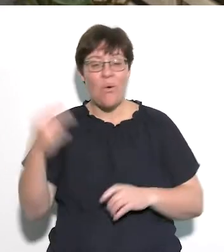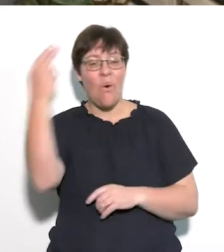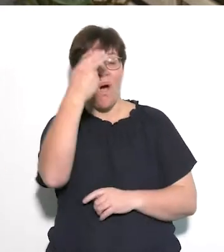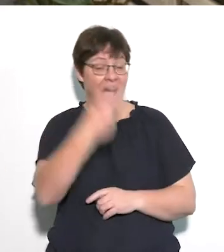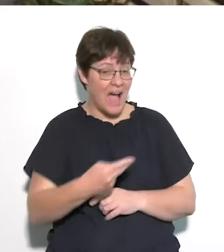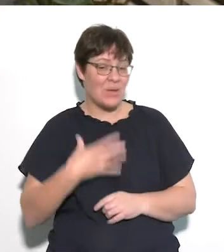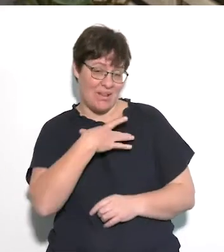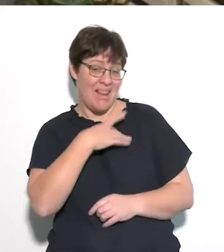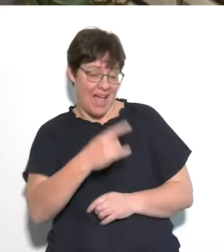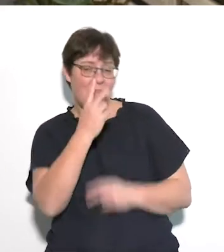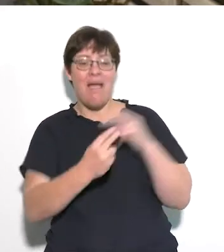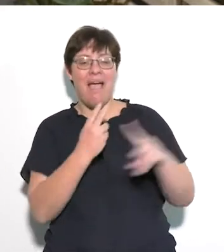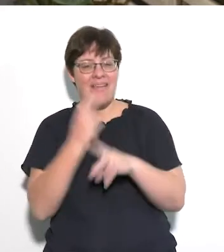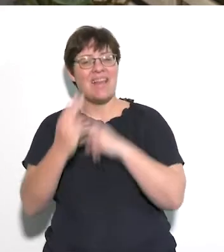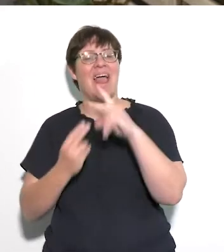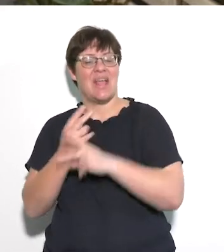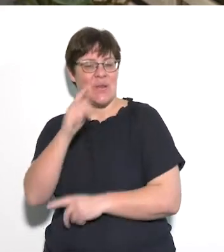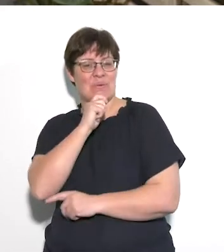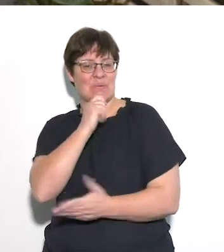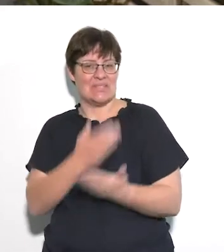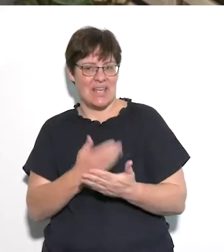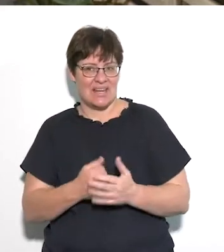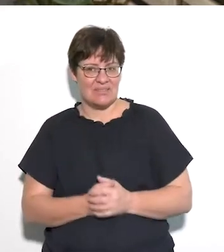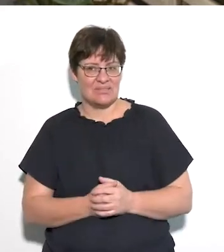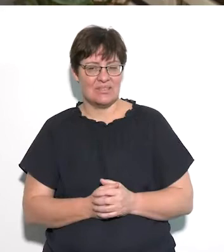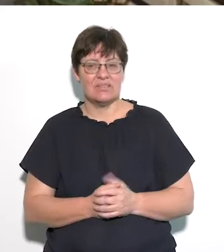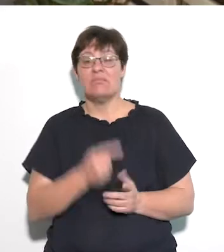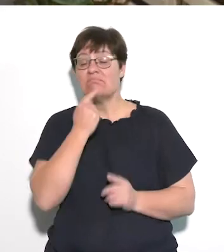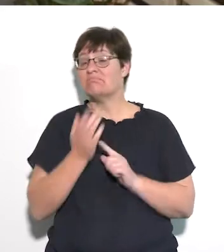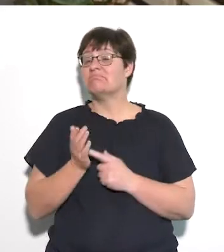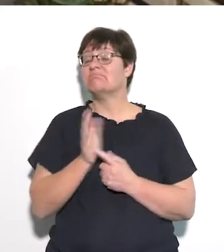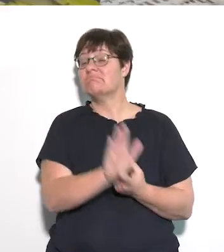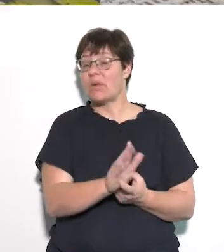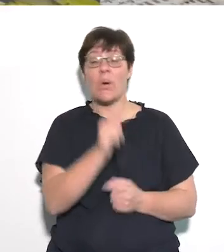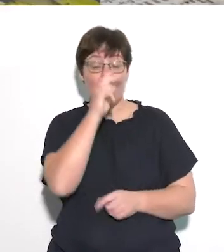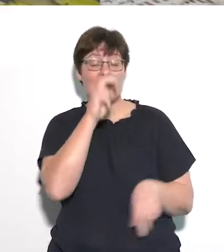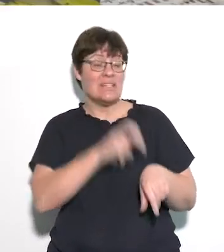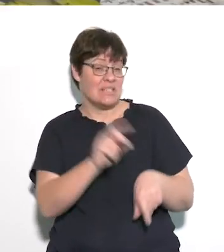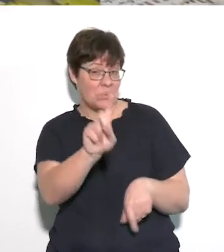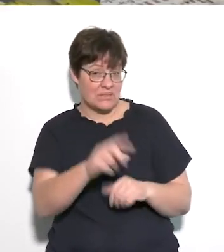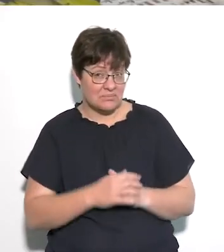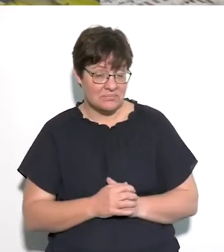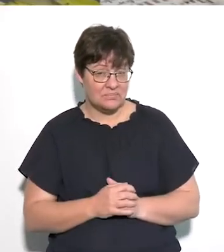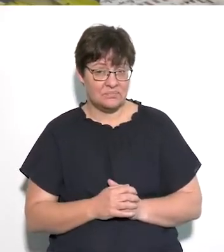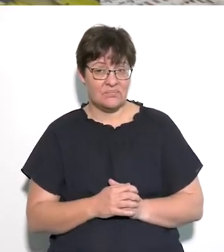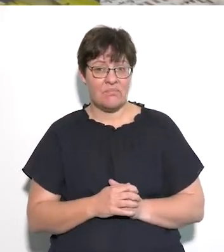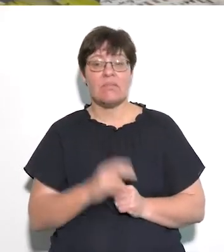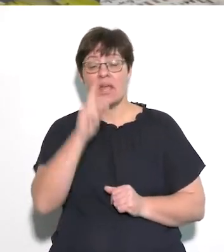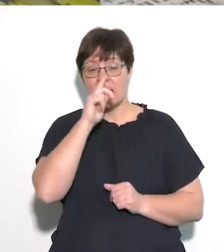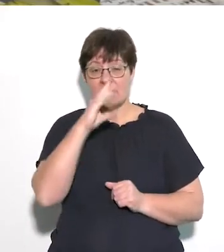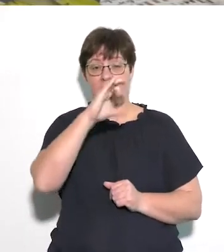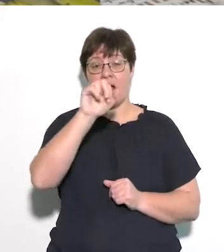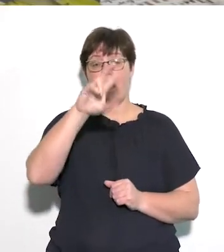or art pieces that I can reuse. So today we're making a photo frame. Let me tell you what you will need. You will